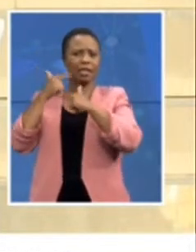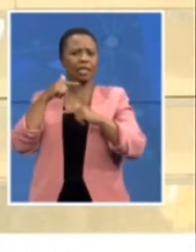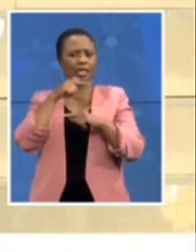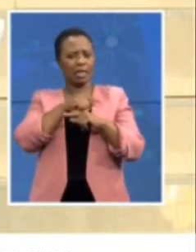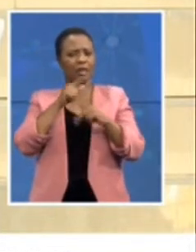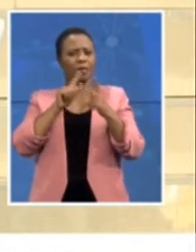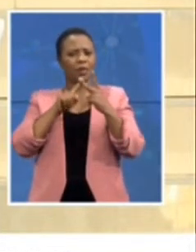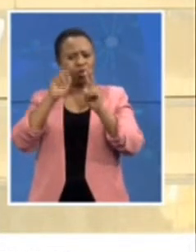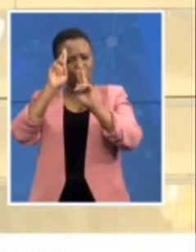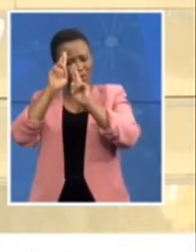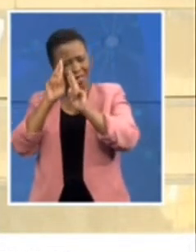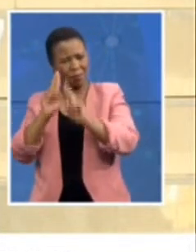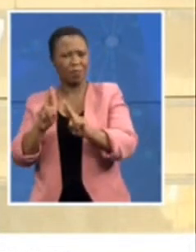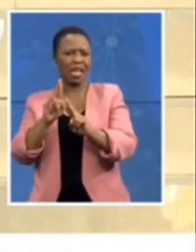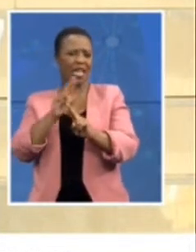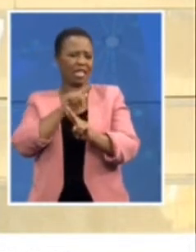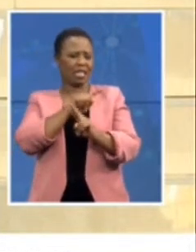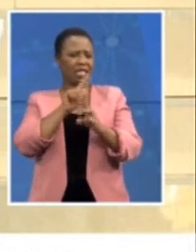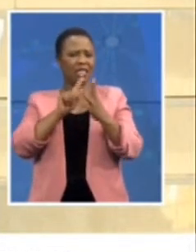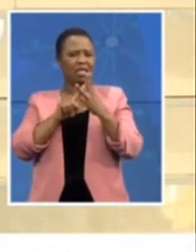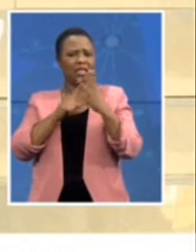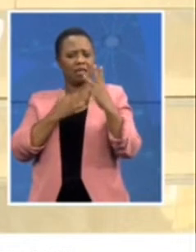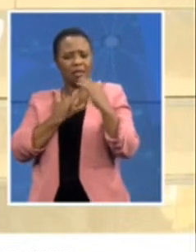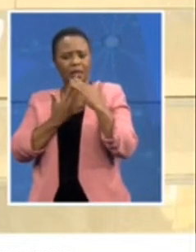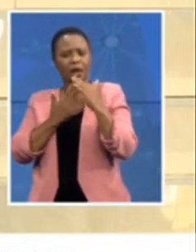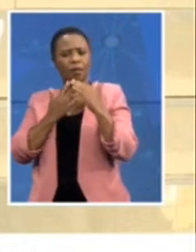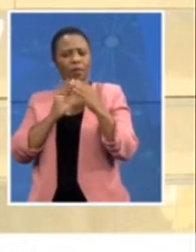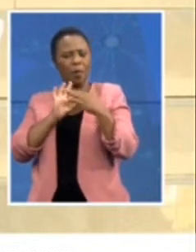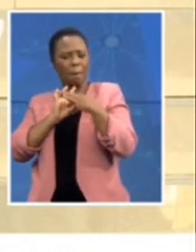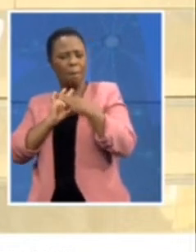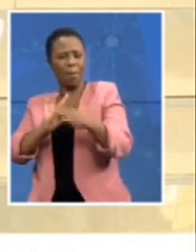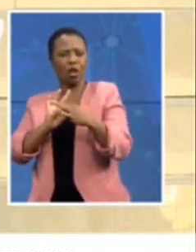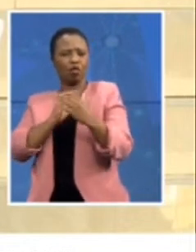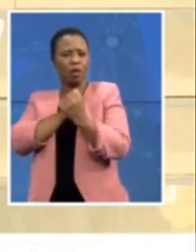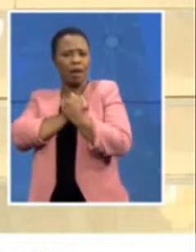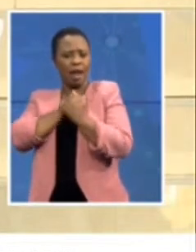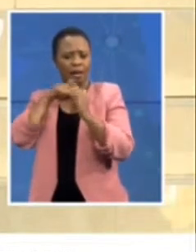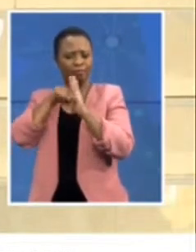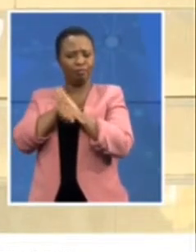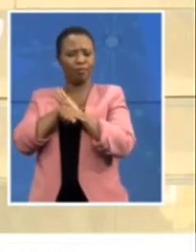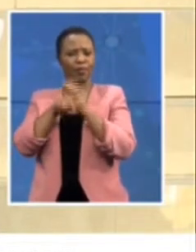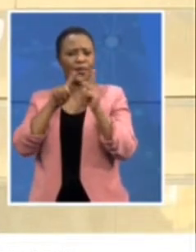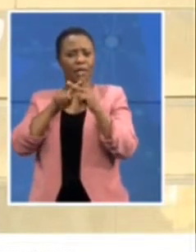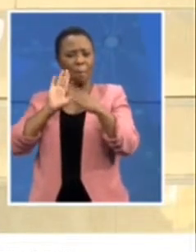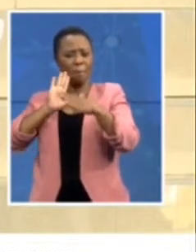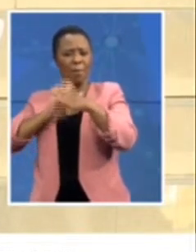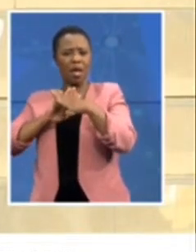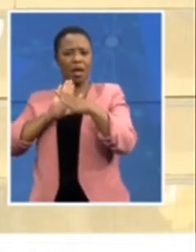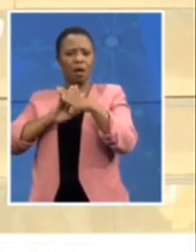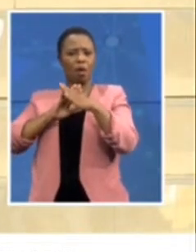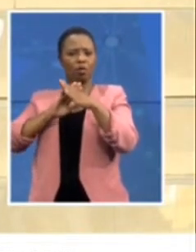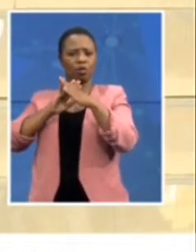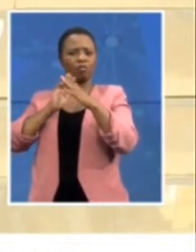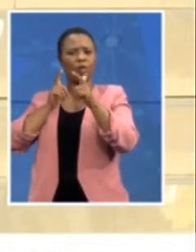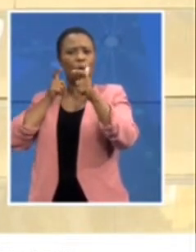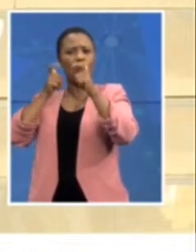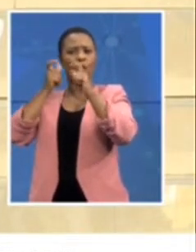compassion, purpose, drive, honor, and